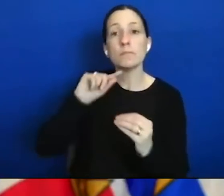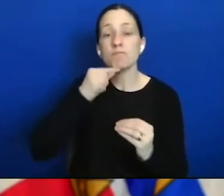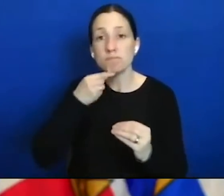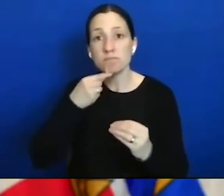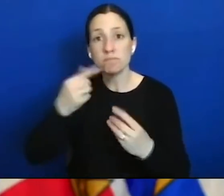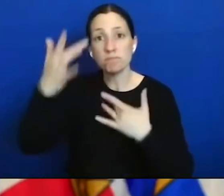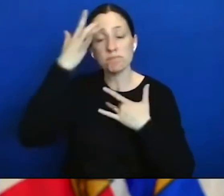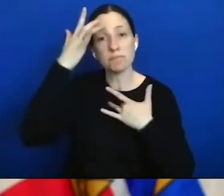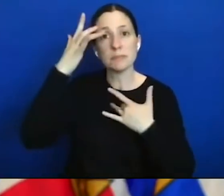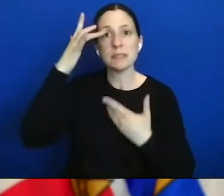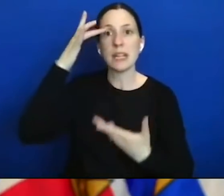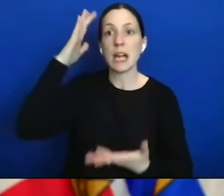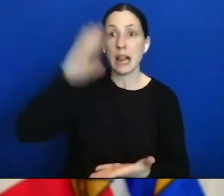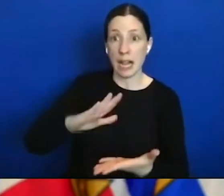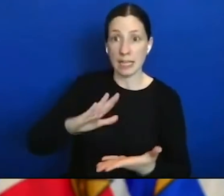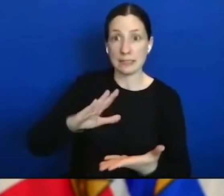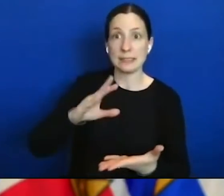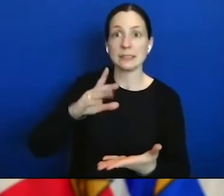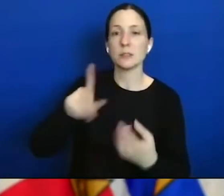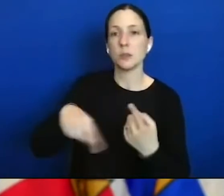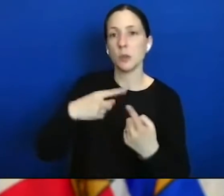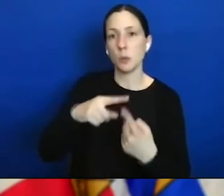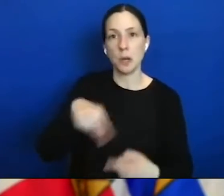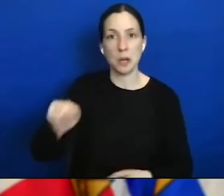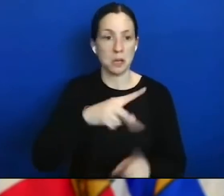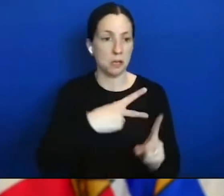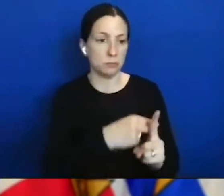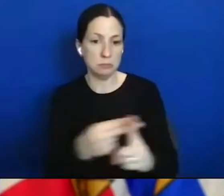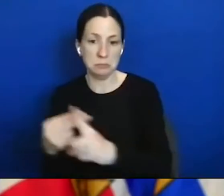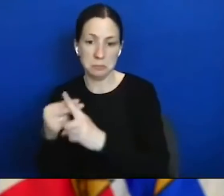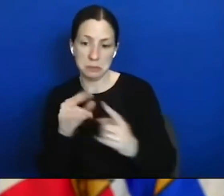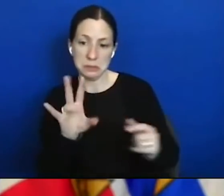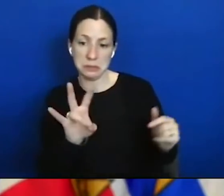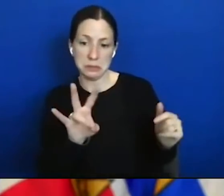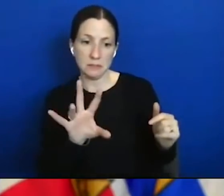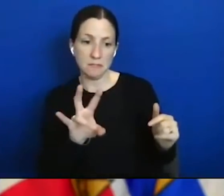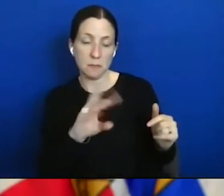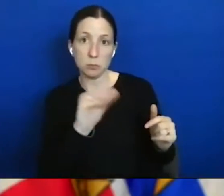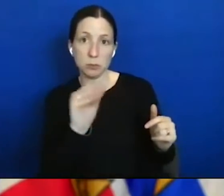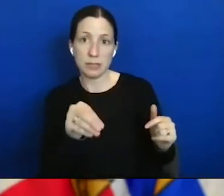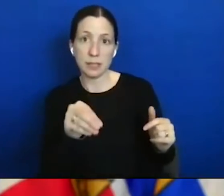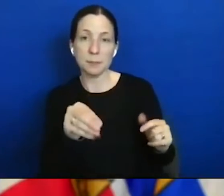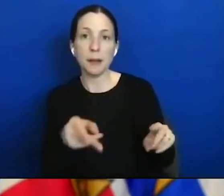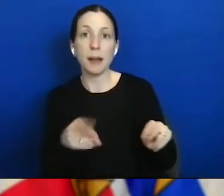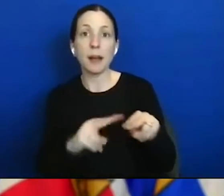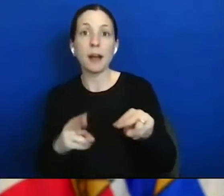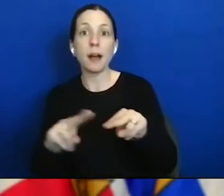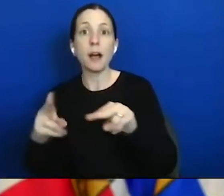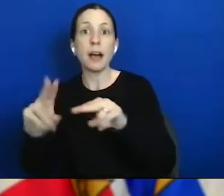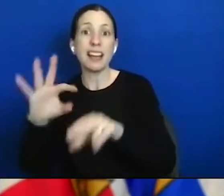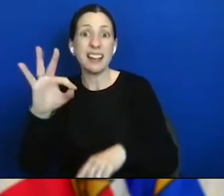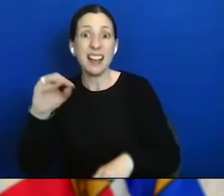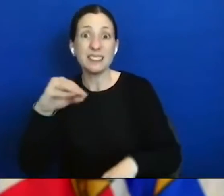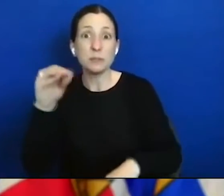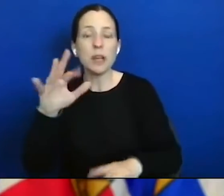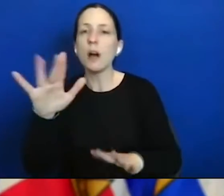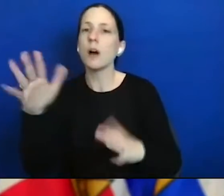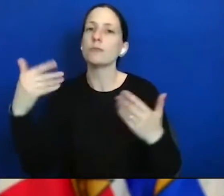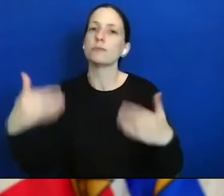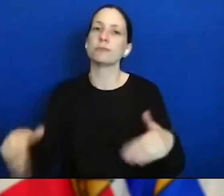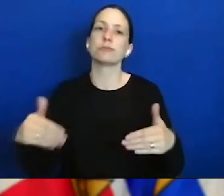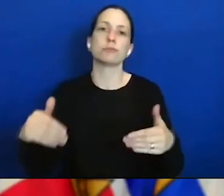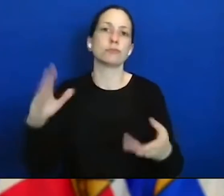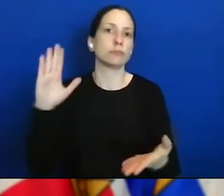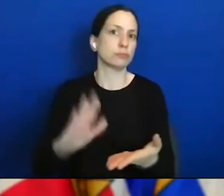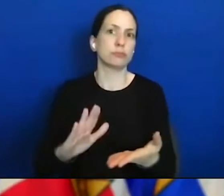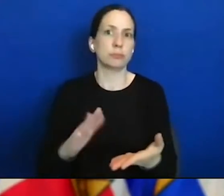in people goes down dramatically at 75, but it even goes down even more once you get to 90, and that protects even